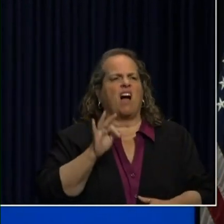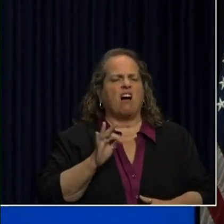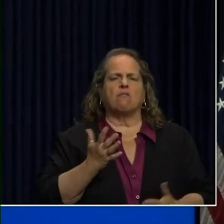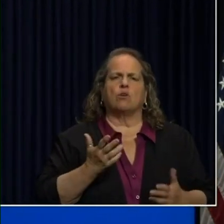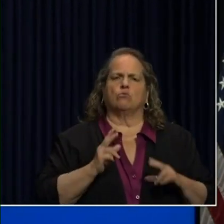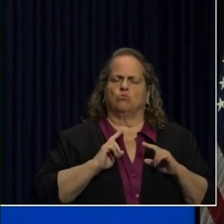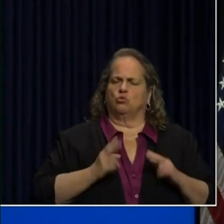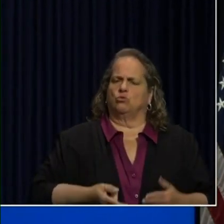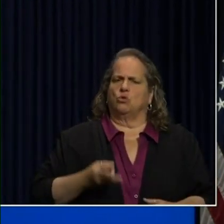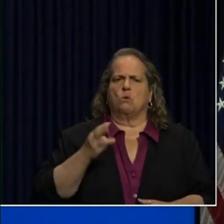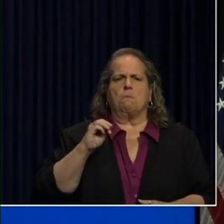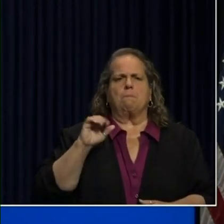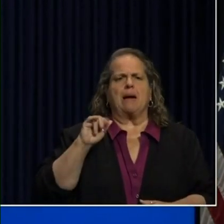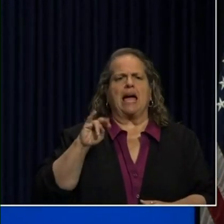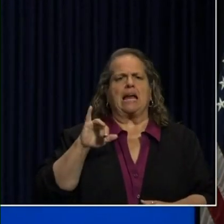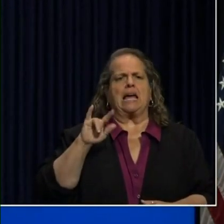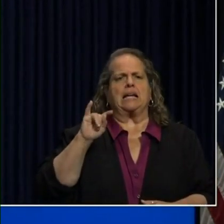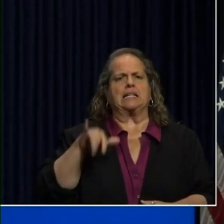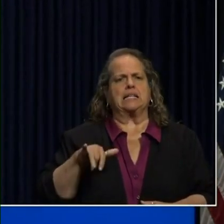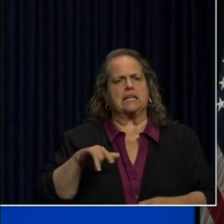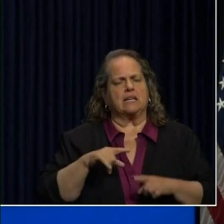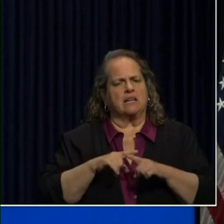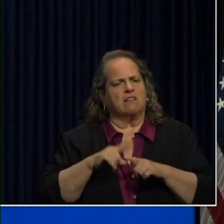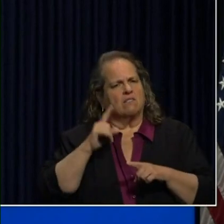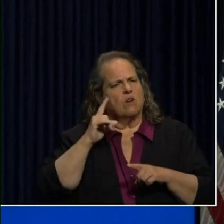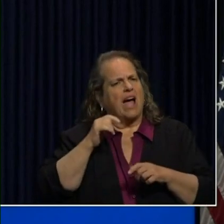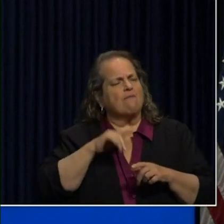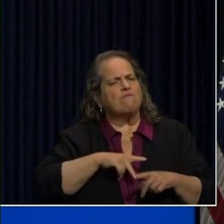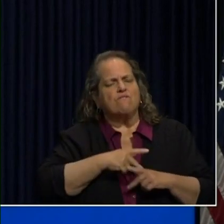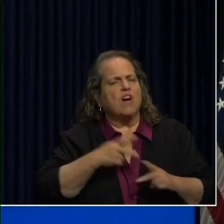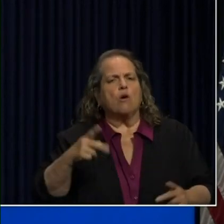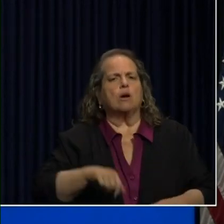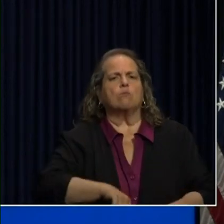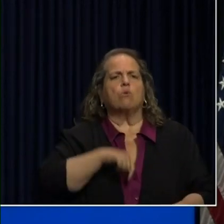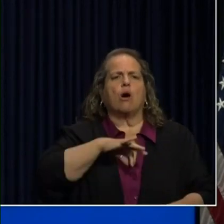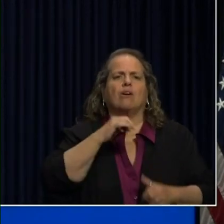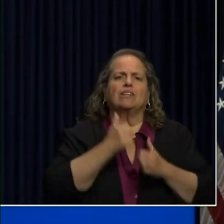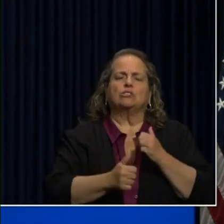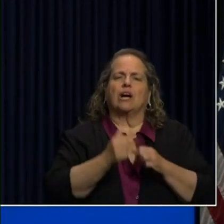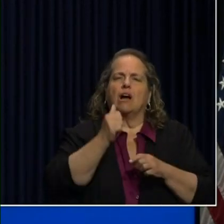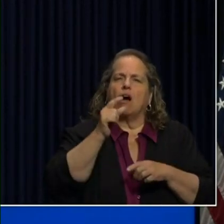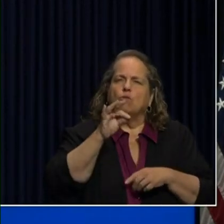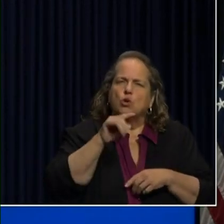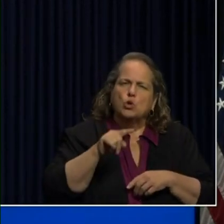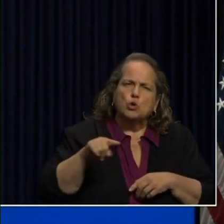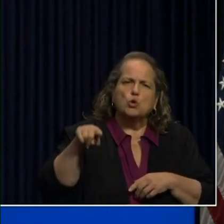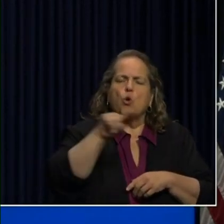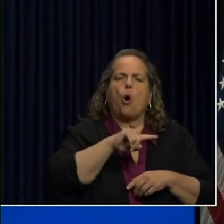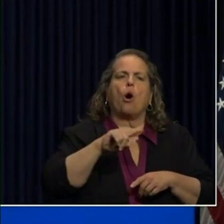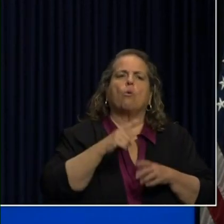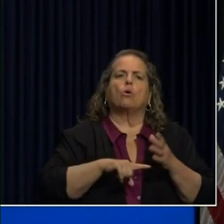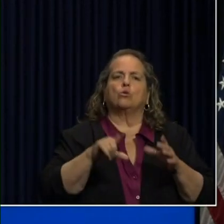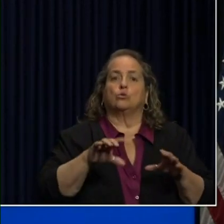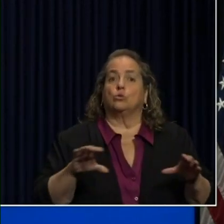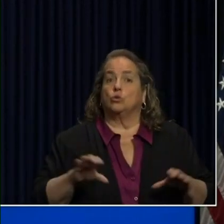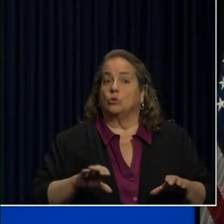very proud of the job that each and every one of you all are doing. And while we are not